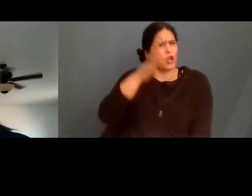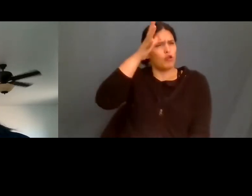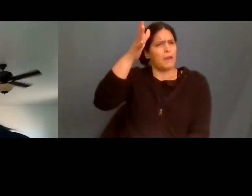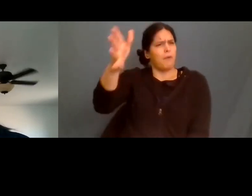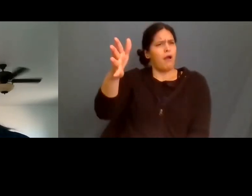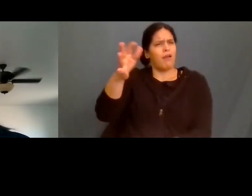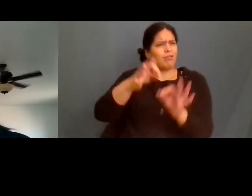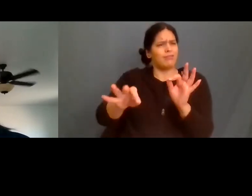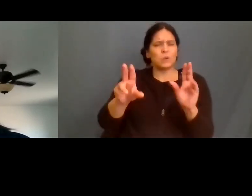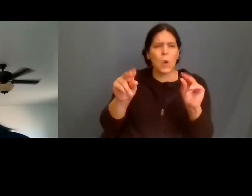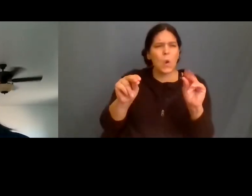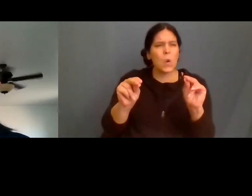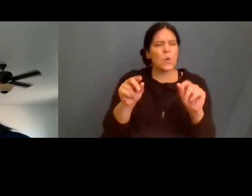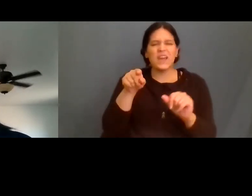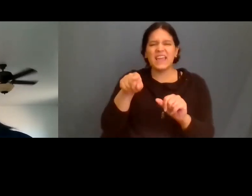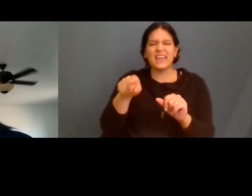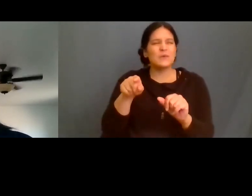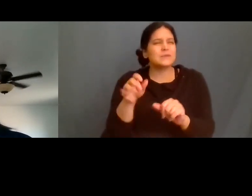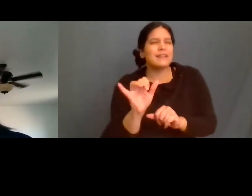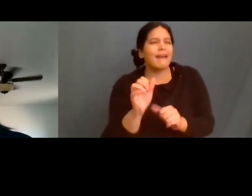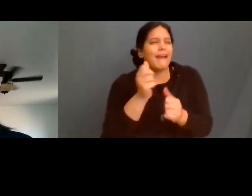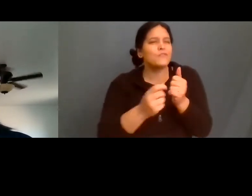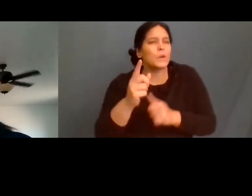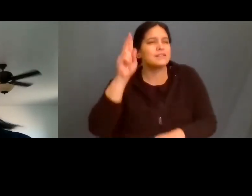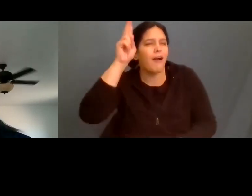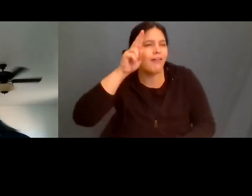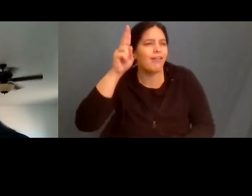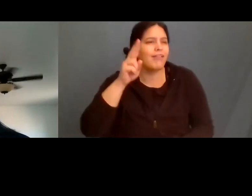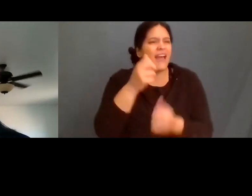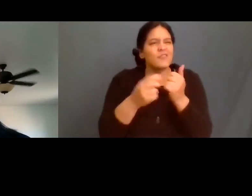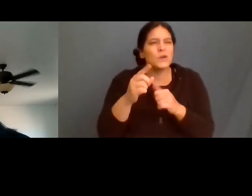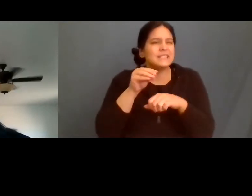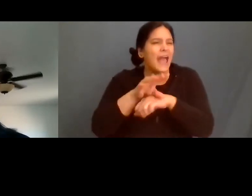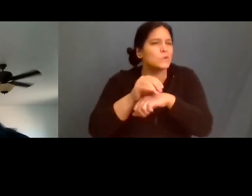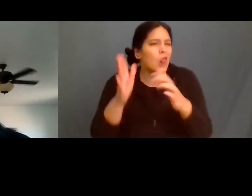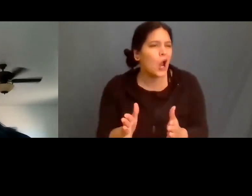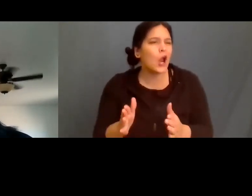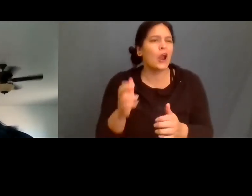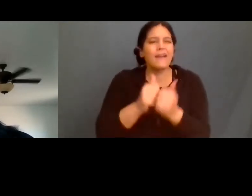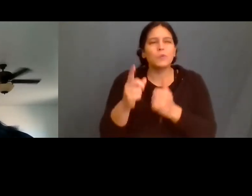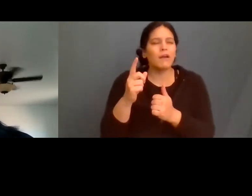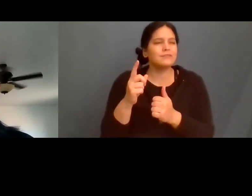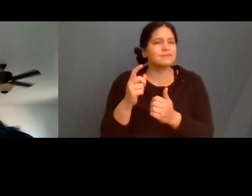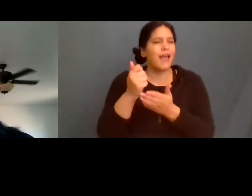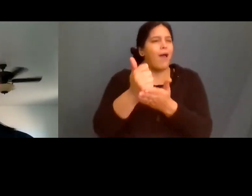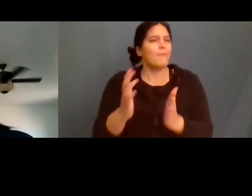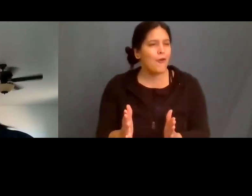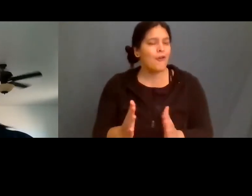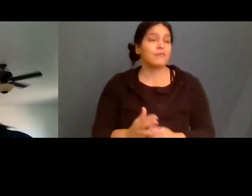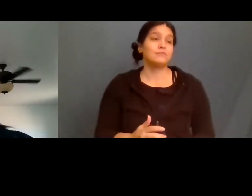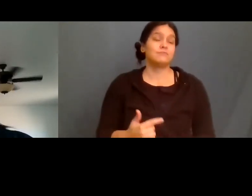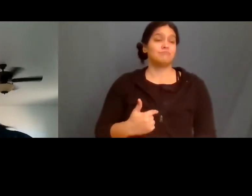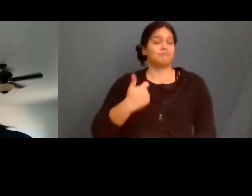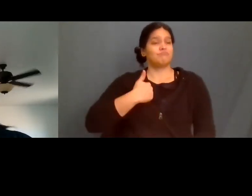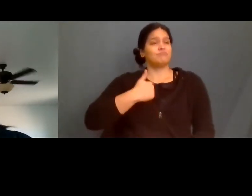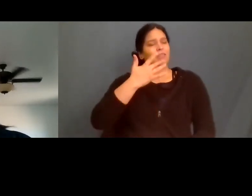was everybody's uncle and counselor. But I'm very lucky to be